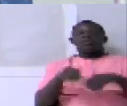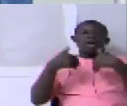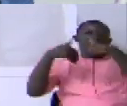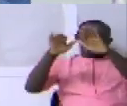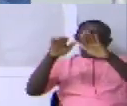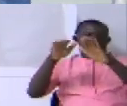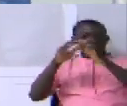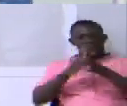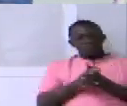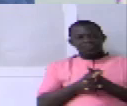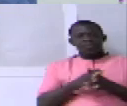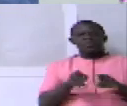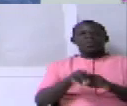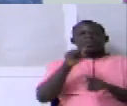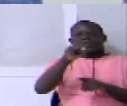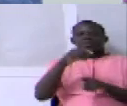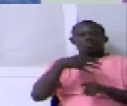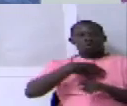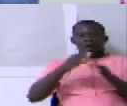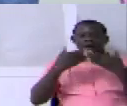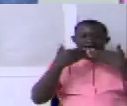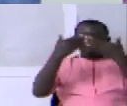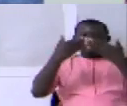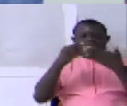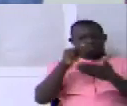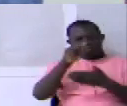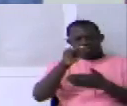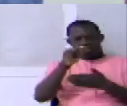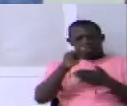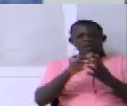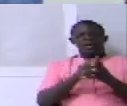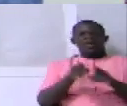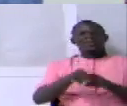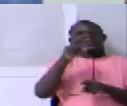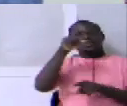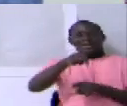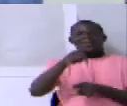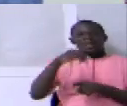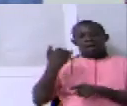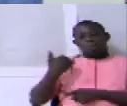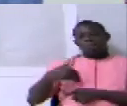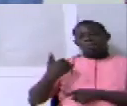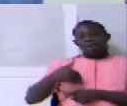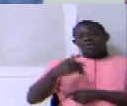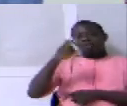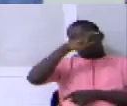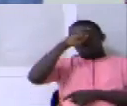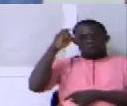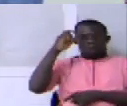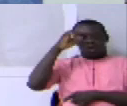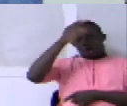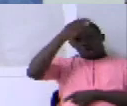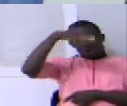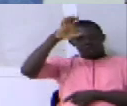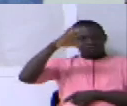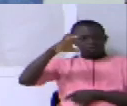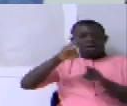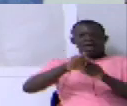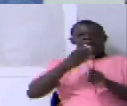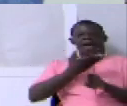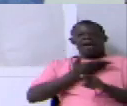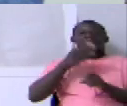dismissal. This is to inform you that the Public Service Commission